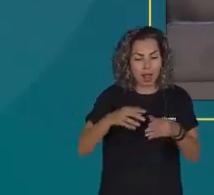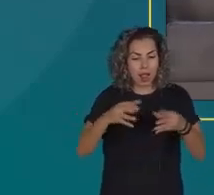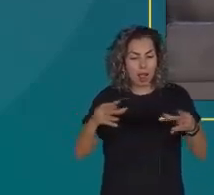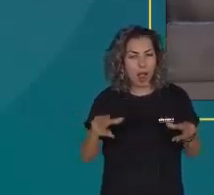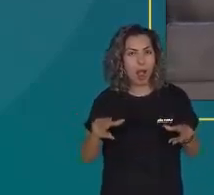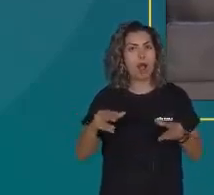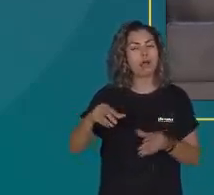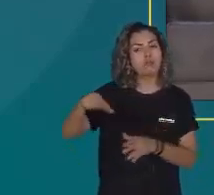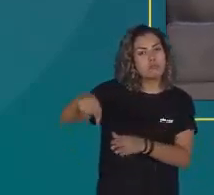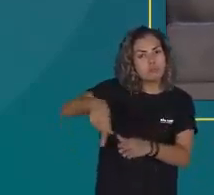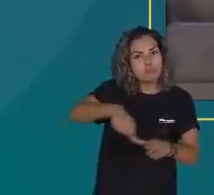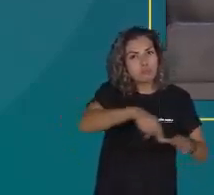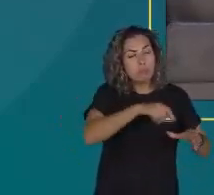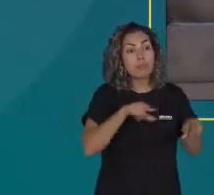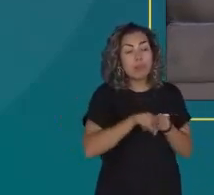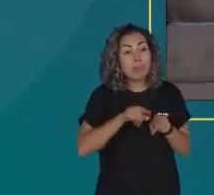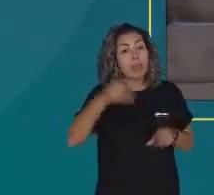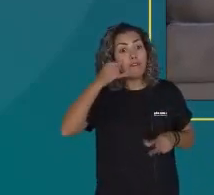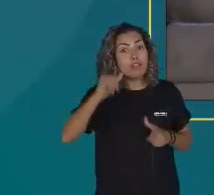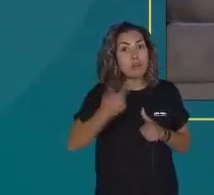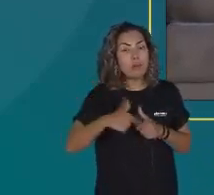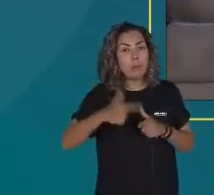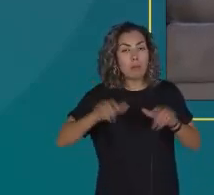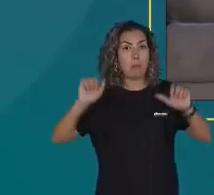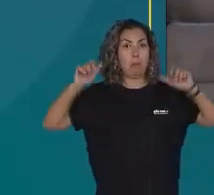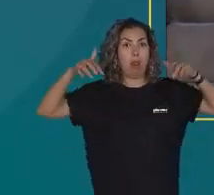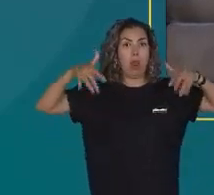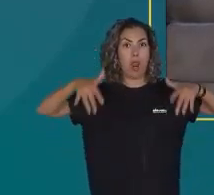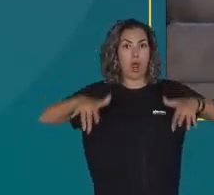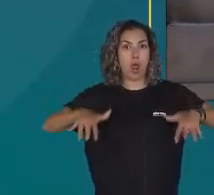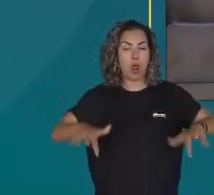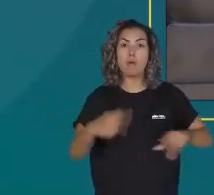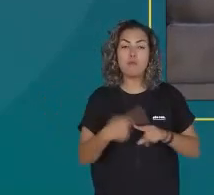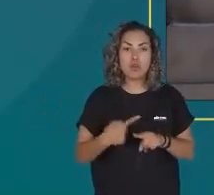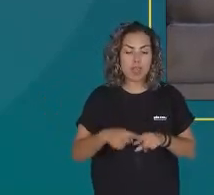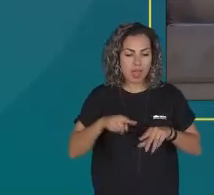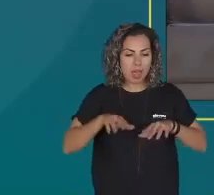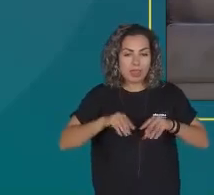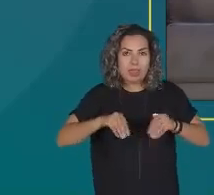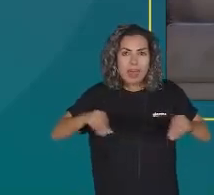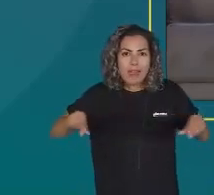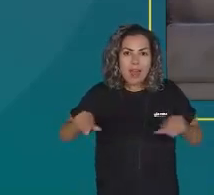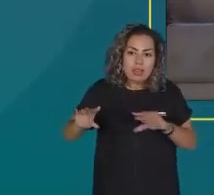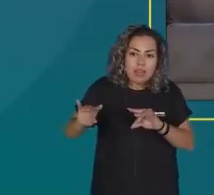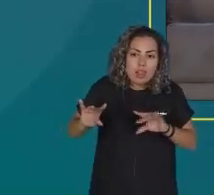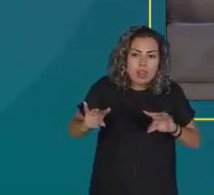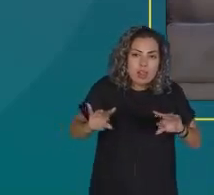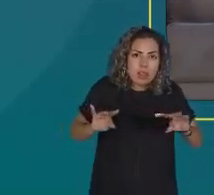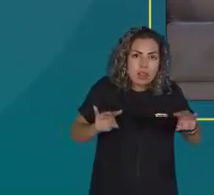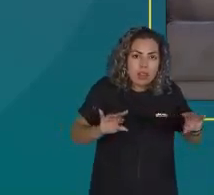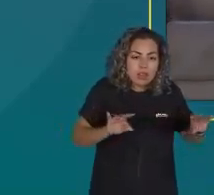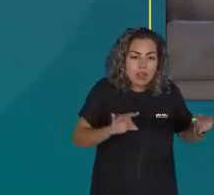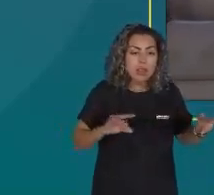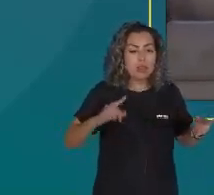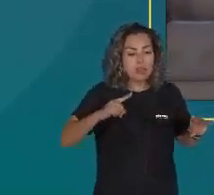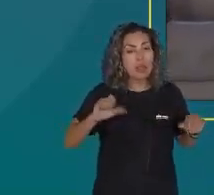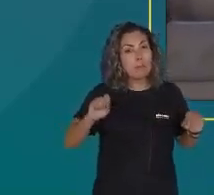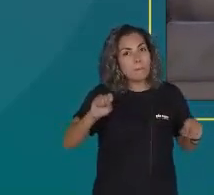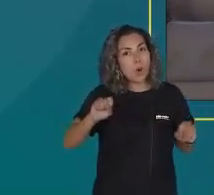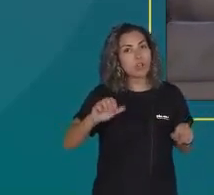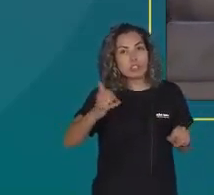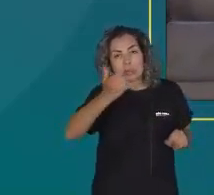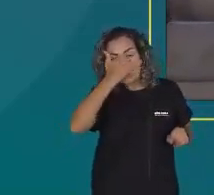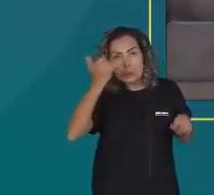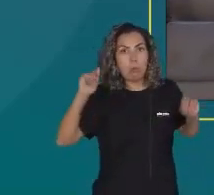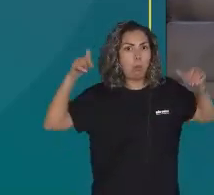the soils are very soft. So I think, and here in the hall, we have so many of